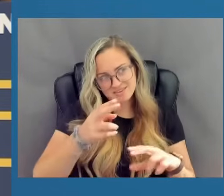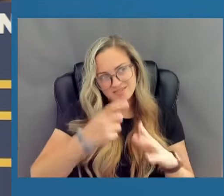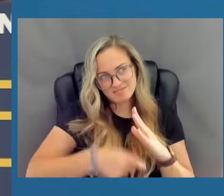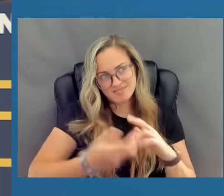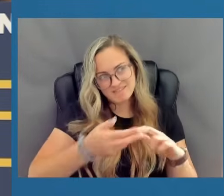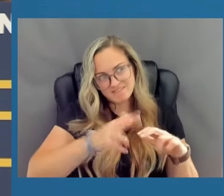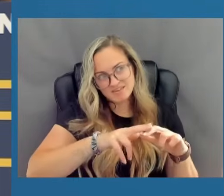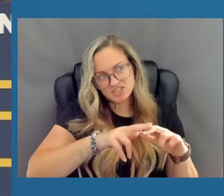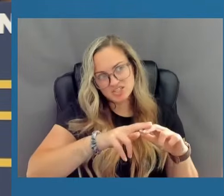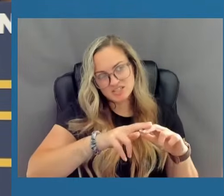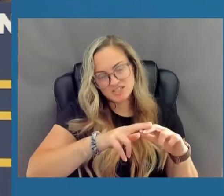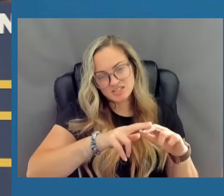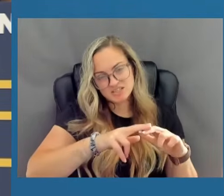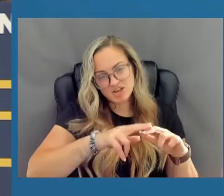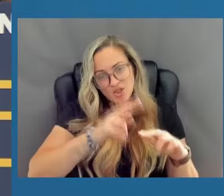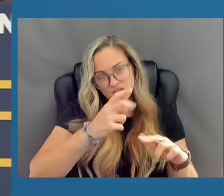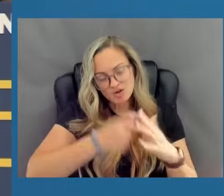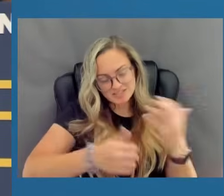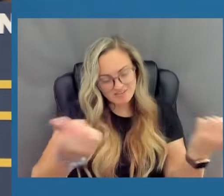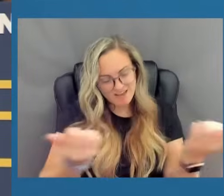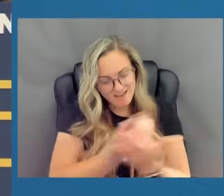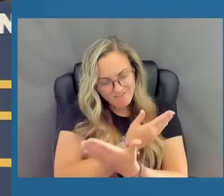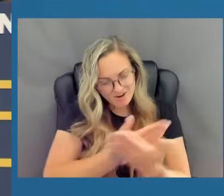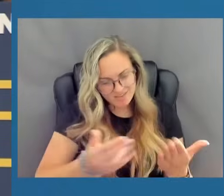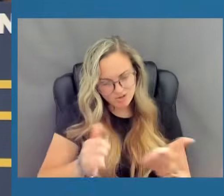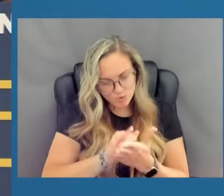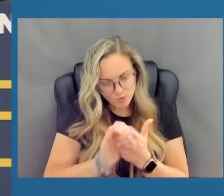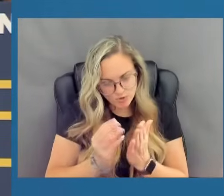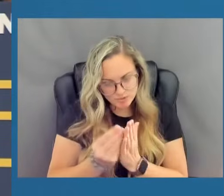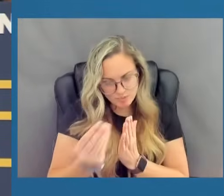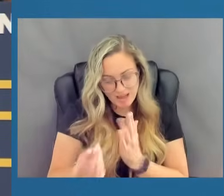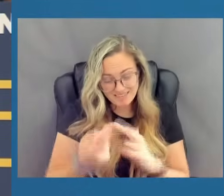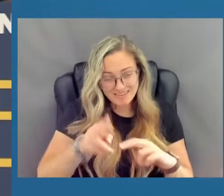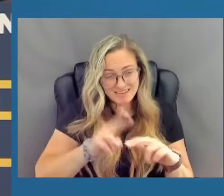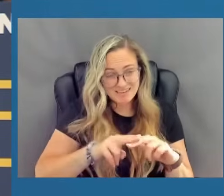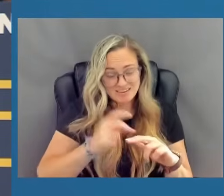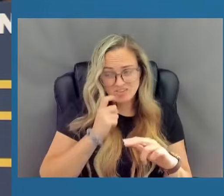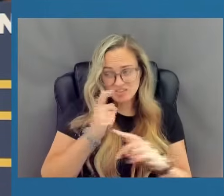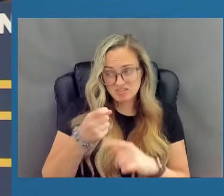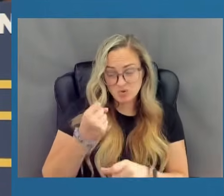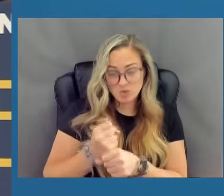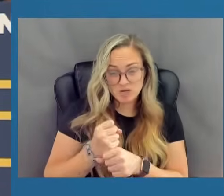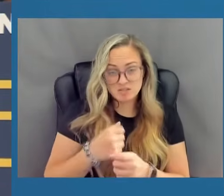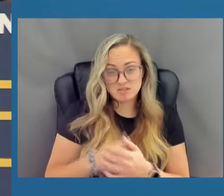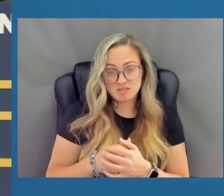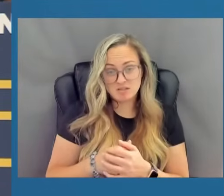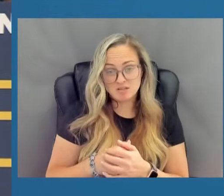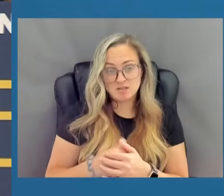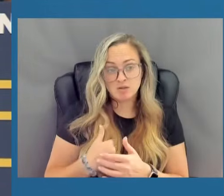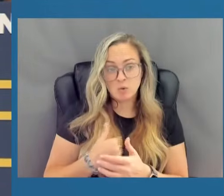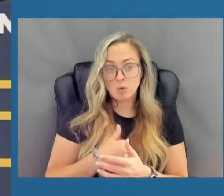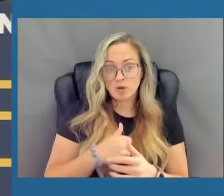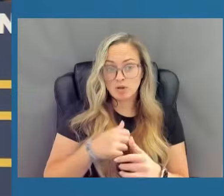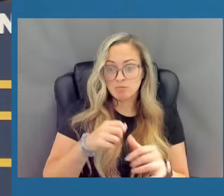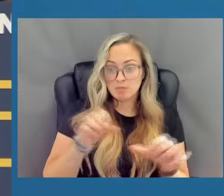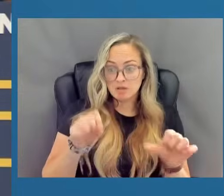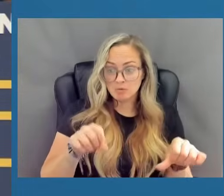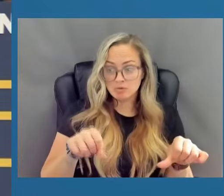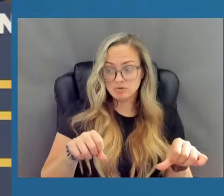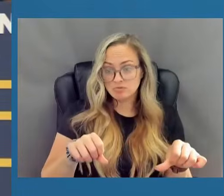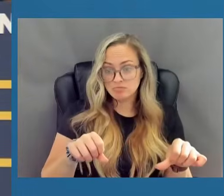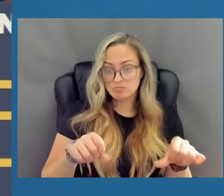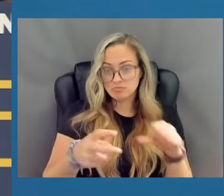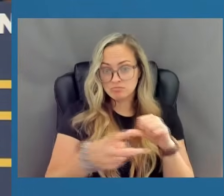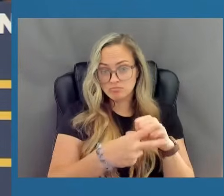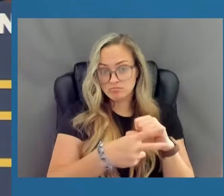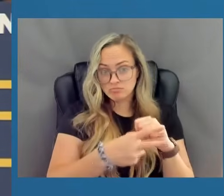the cost of everything New Yorkers buy has gone up over the last few years. We've been able to amass